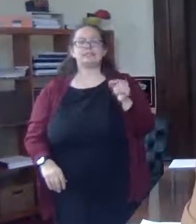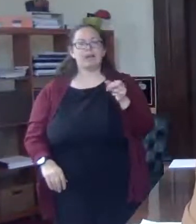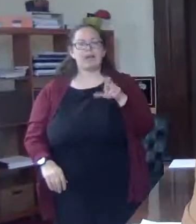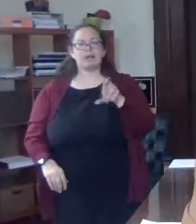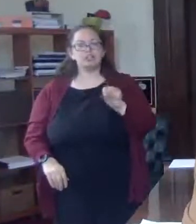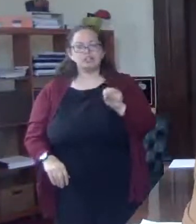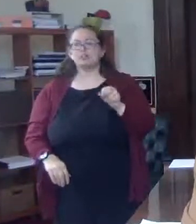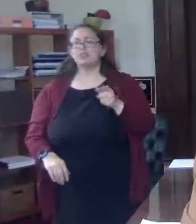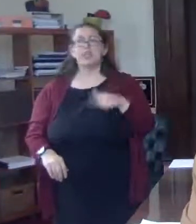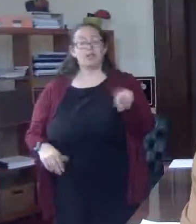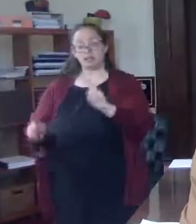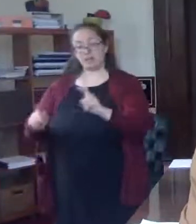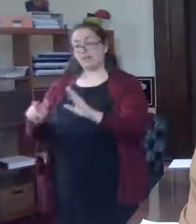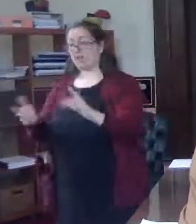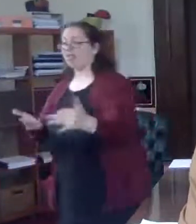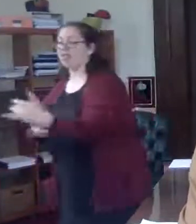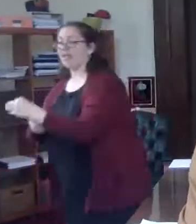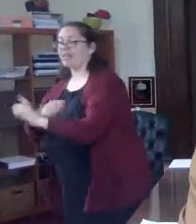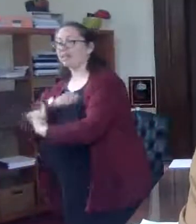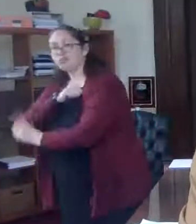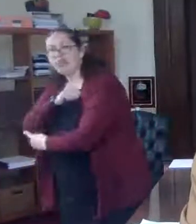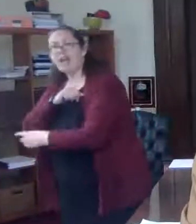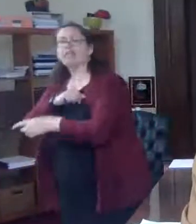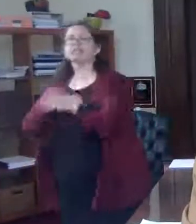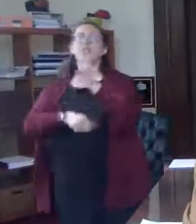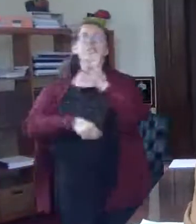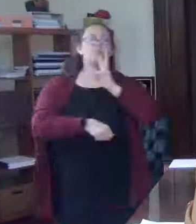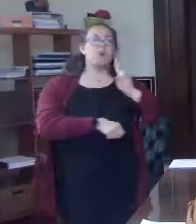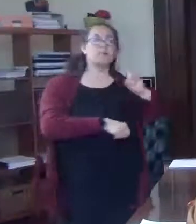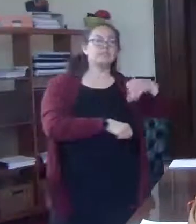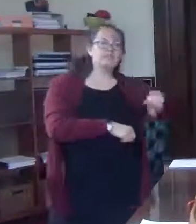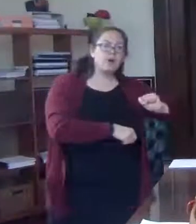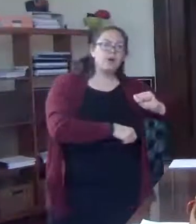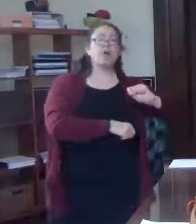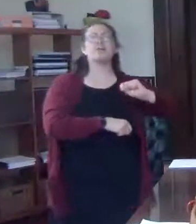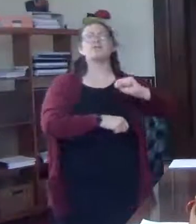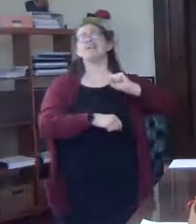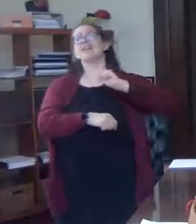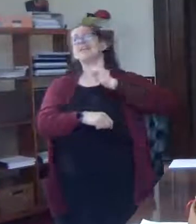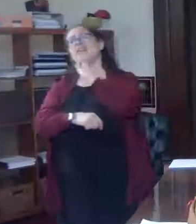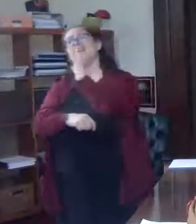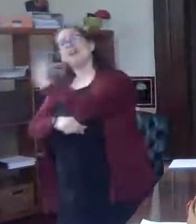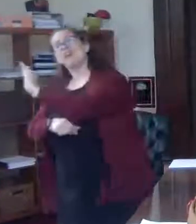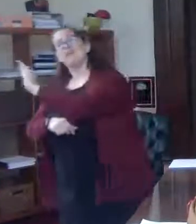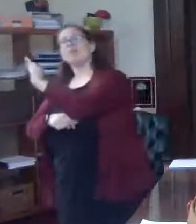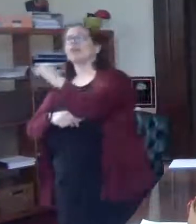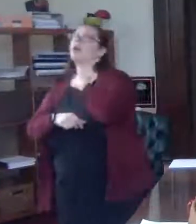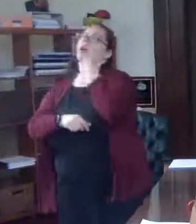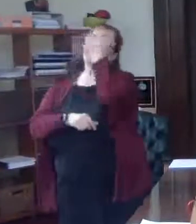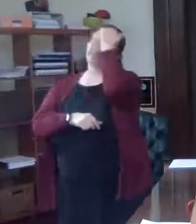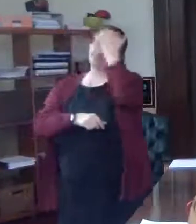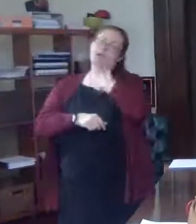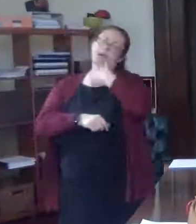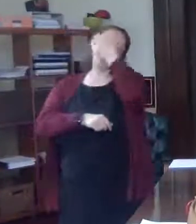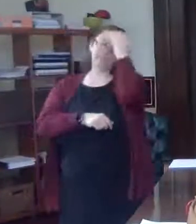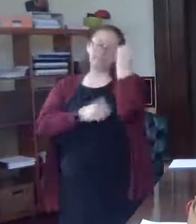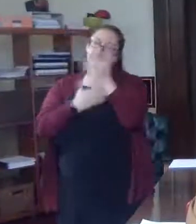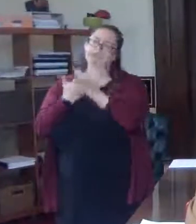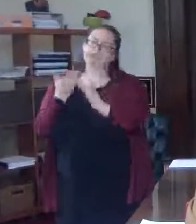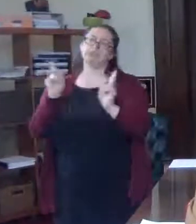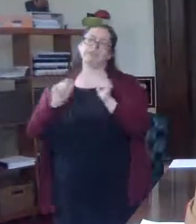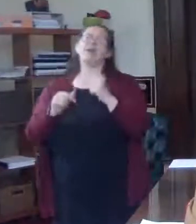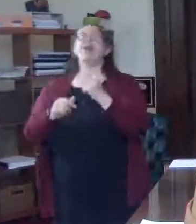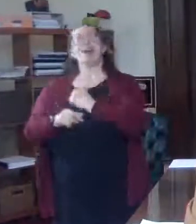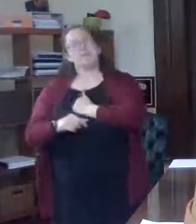picking up your trash, the folks who are in the water department, the folks who are working at the airport. I know I'm leaving a few people out, and I apologize for